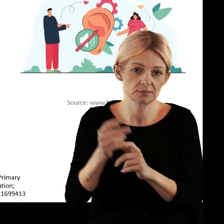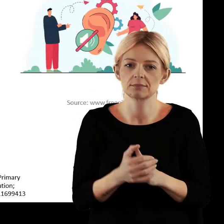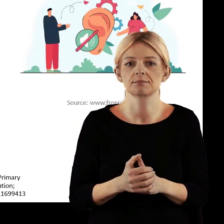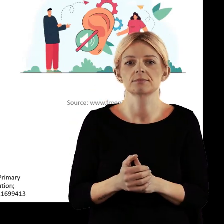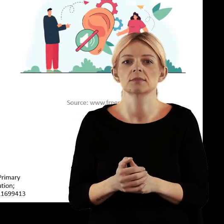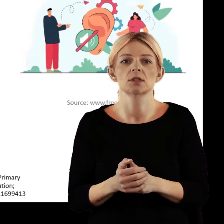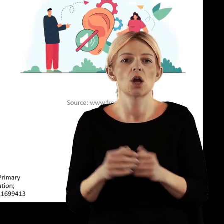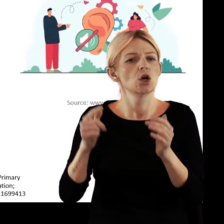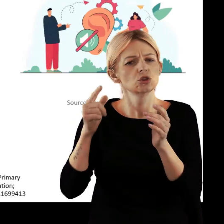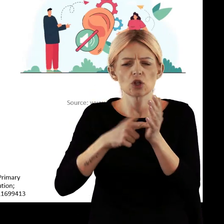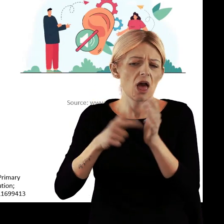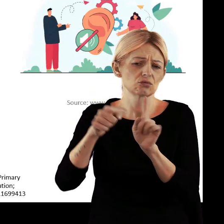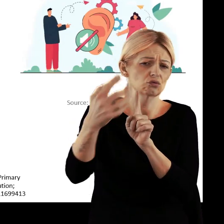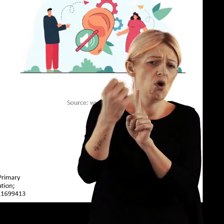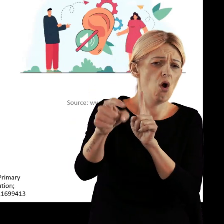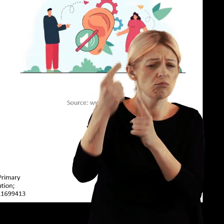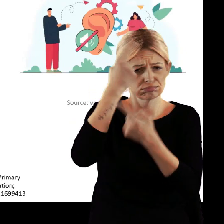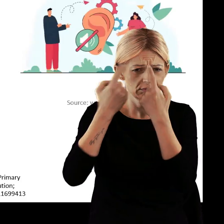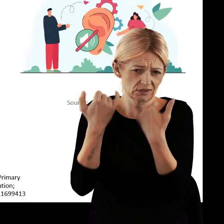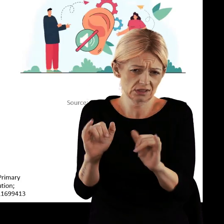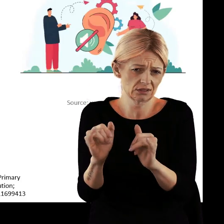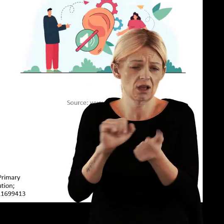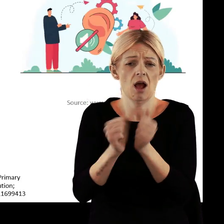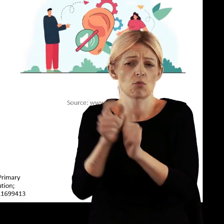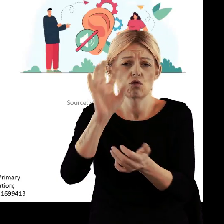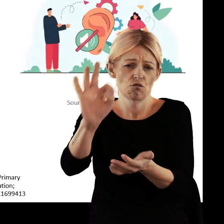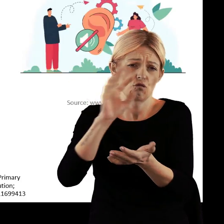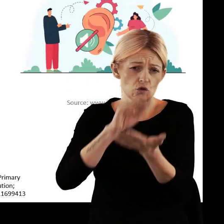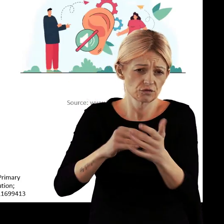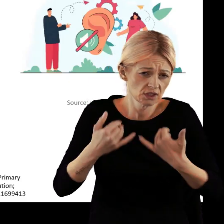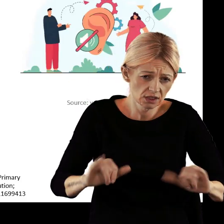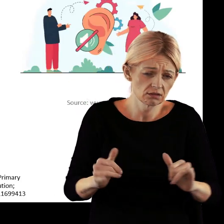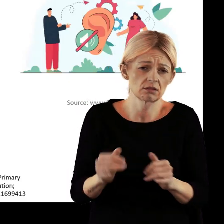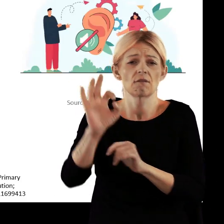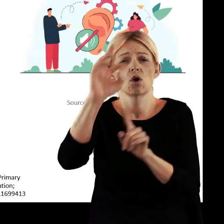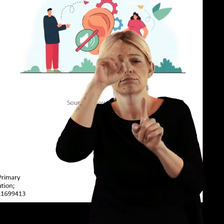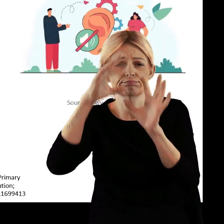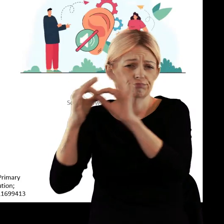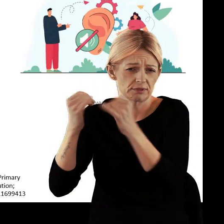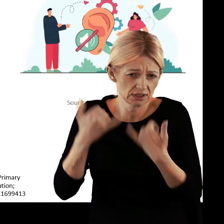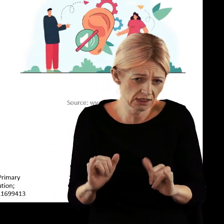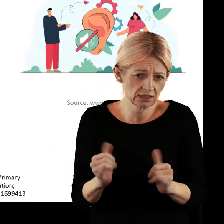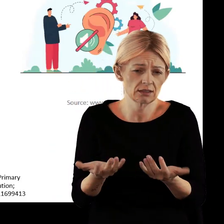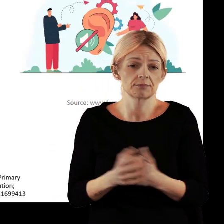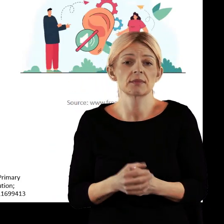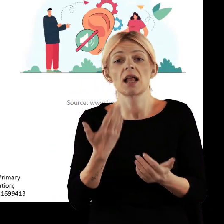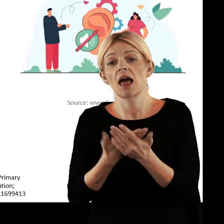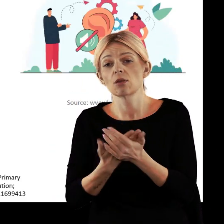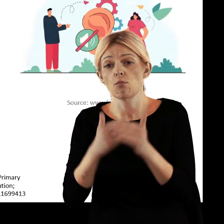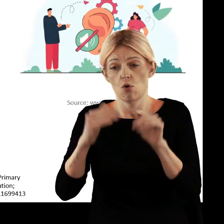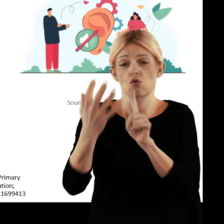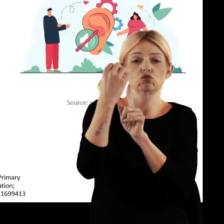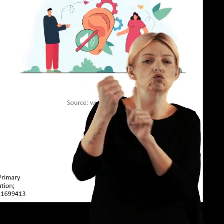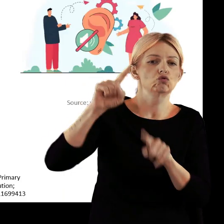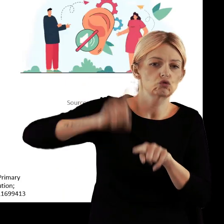different association with what we communicate. So they may not understand us